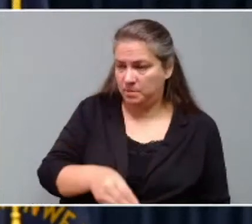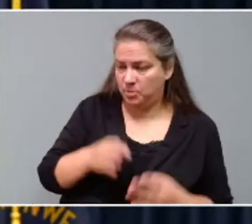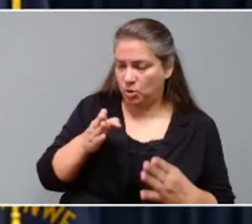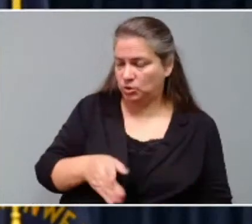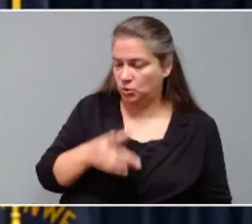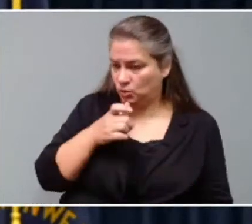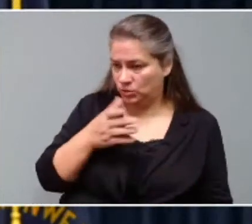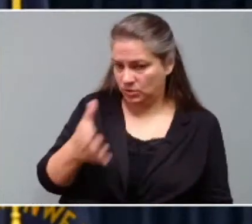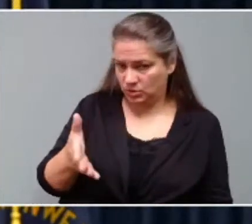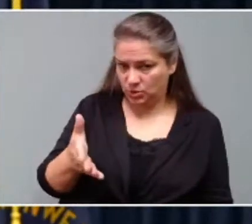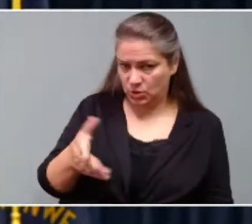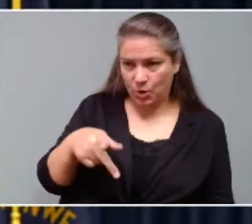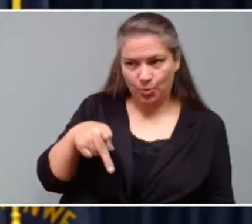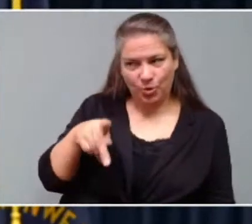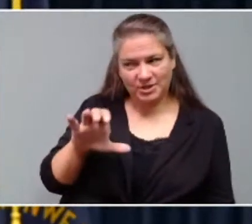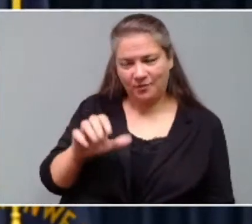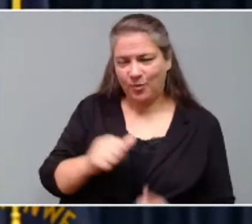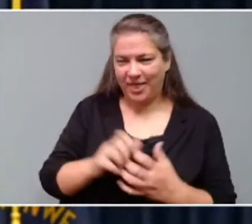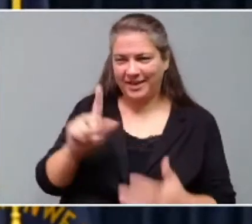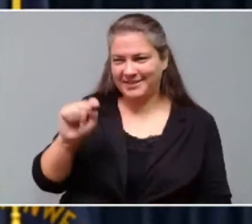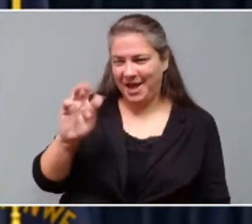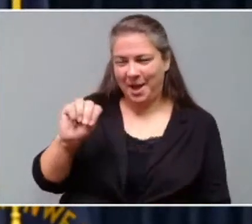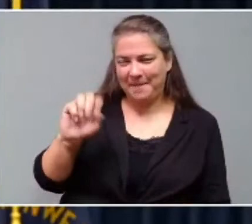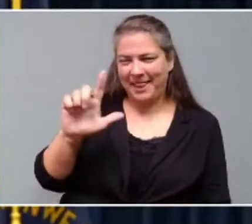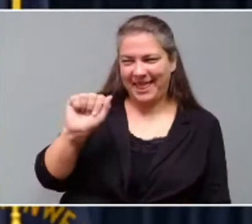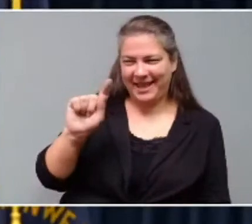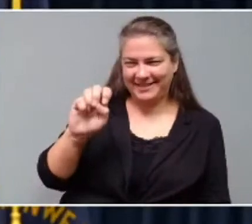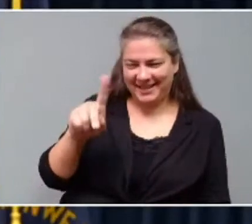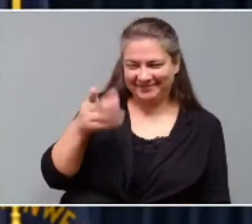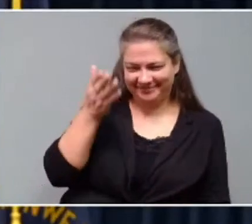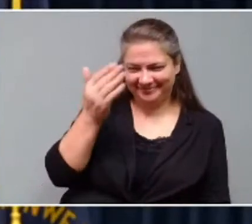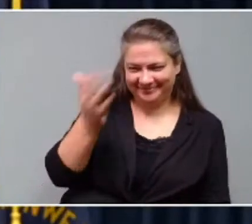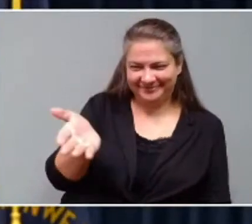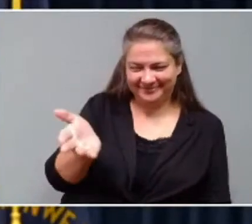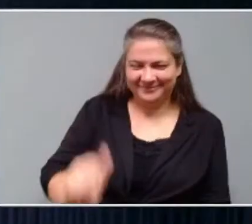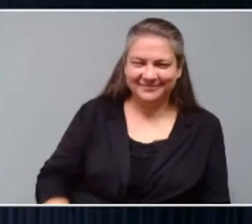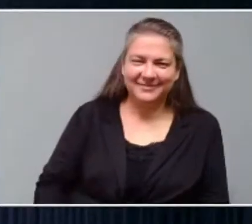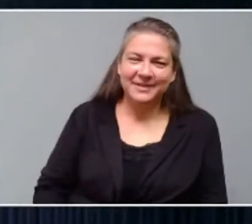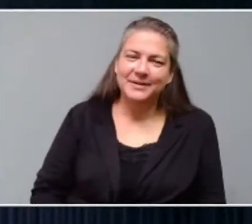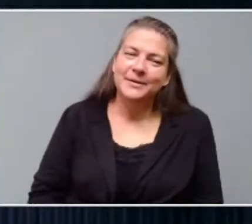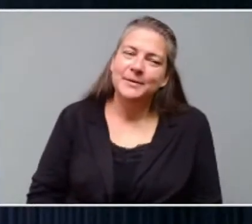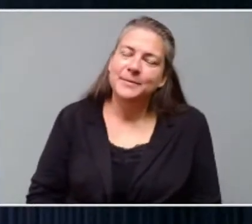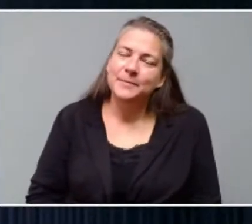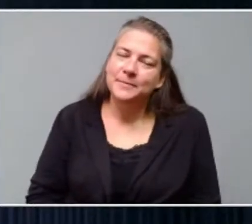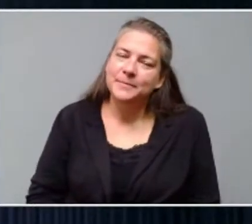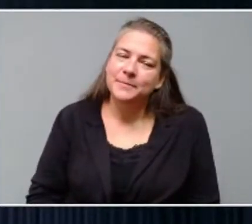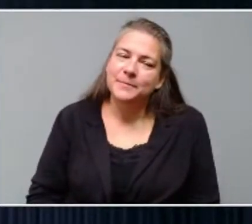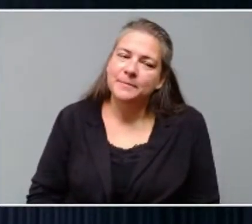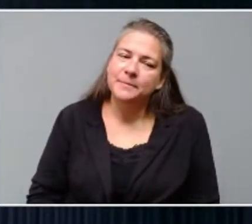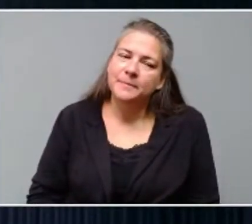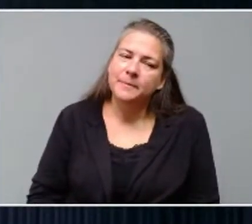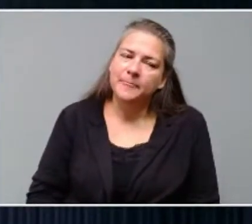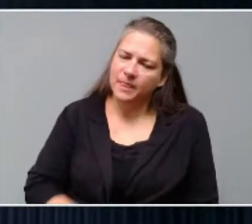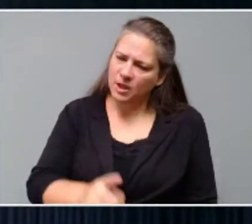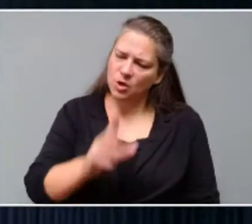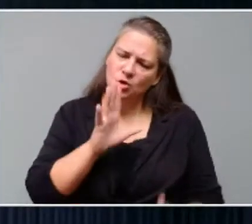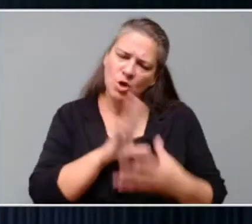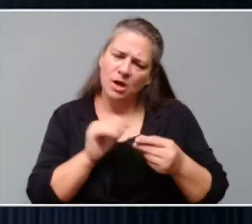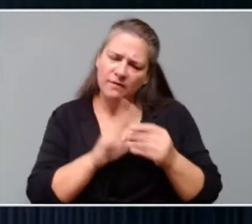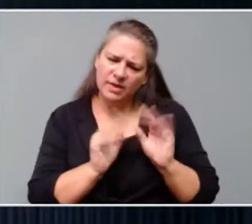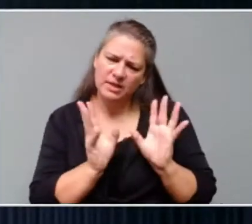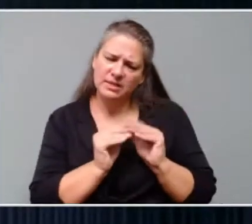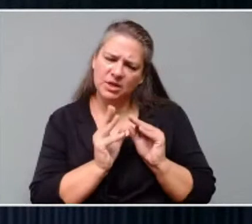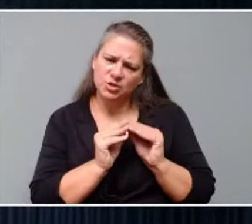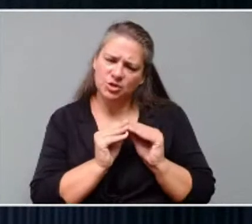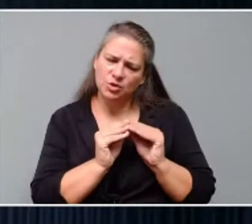be a press conference without Tom Latek. Thank you, Governor. Speaking of the session, you may have noticed or seen right